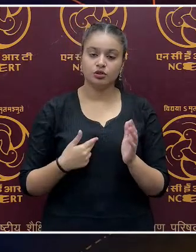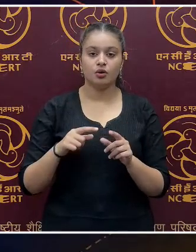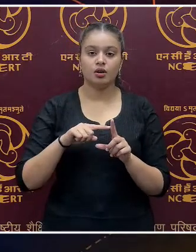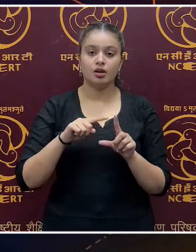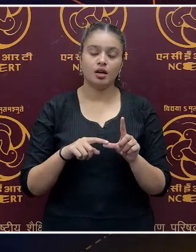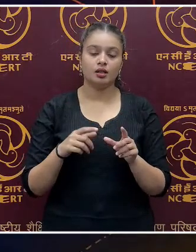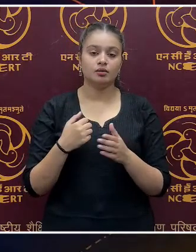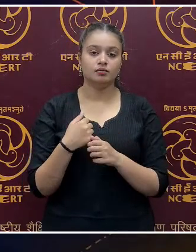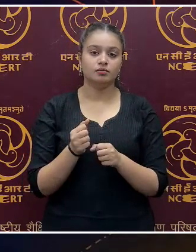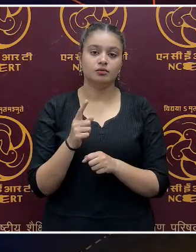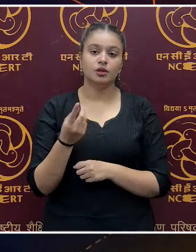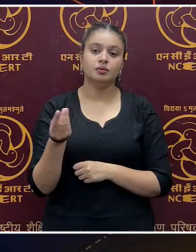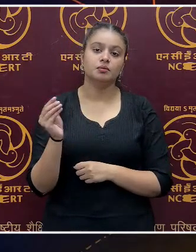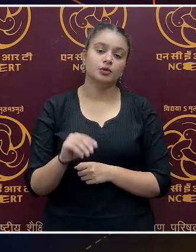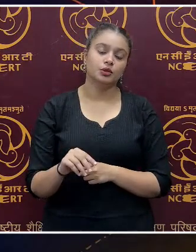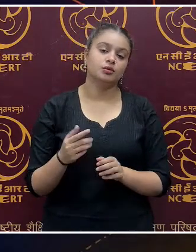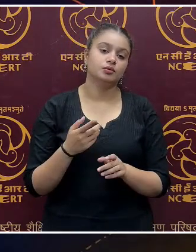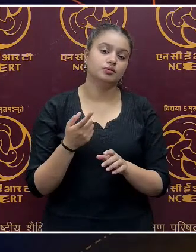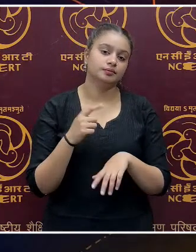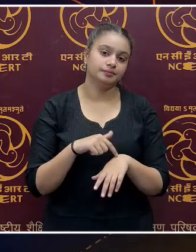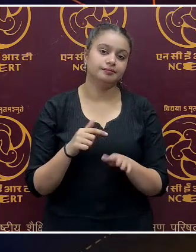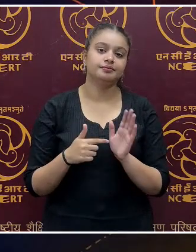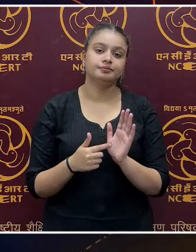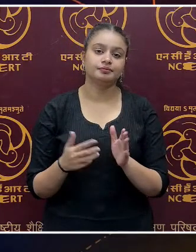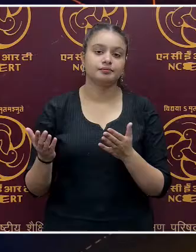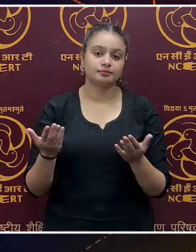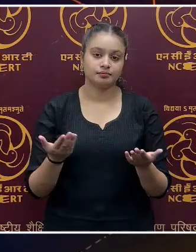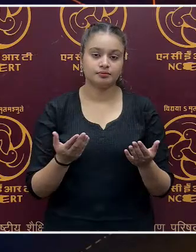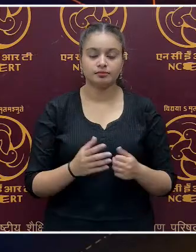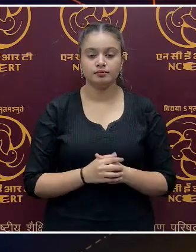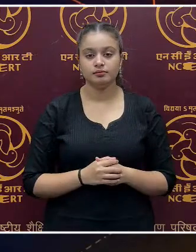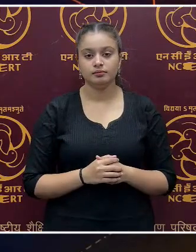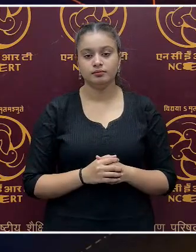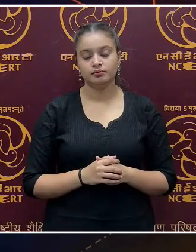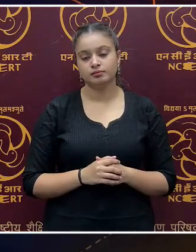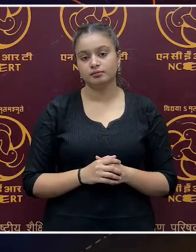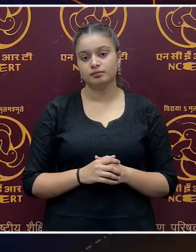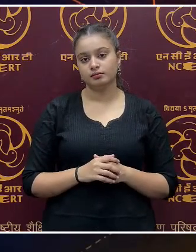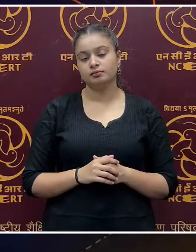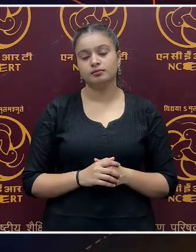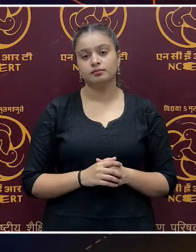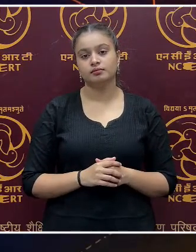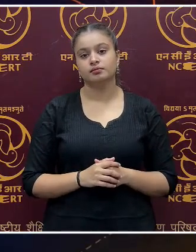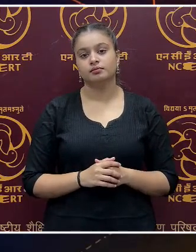angle. I will show one more time. So, first we have to set the angle. Here I